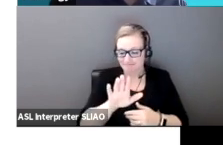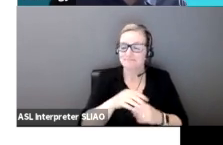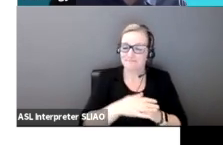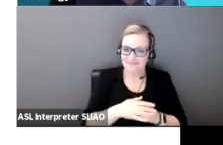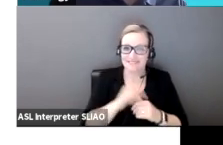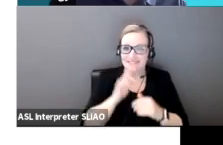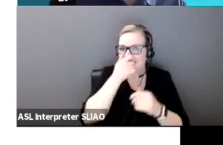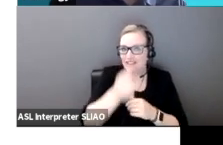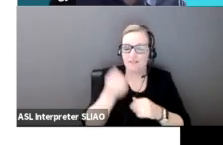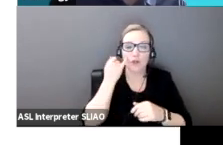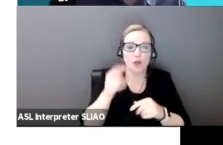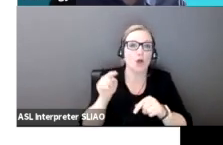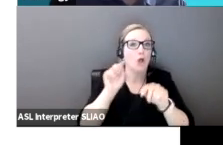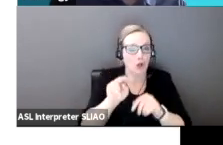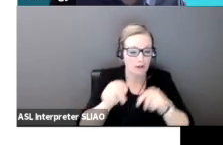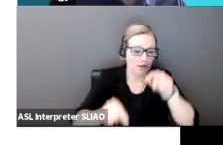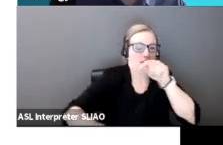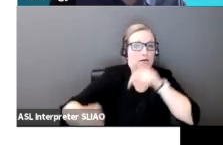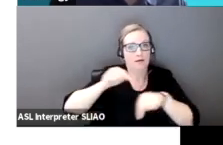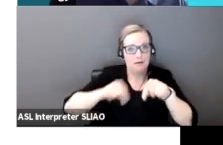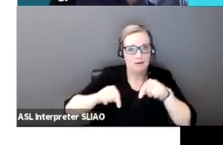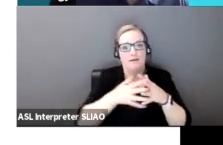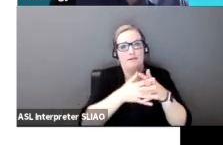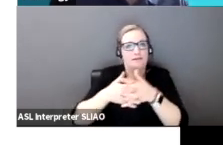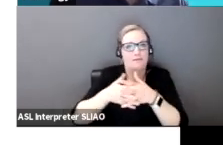the original American US Constitution.